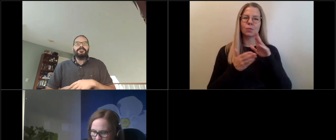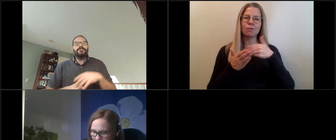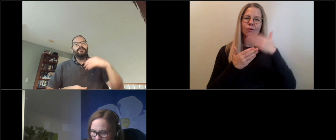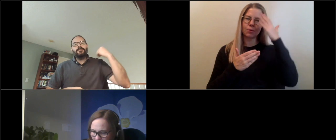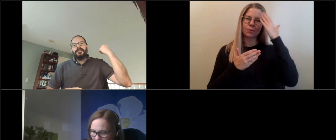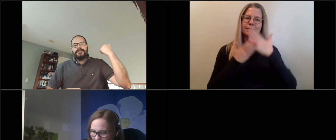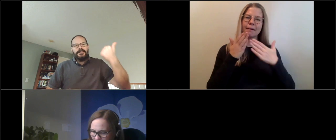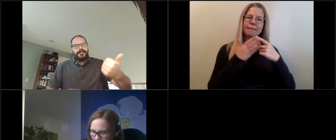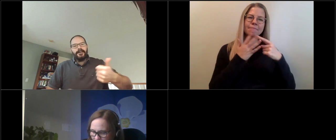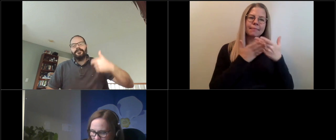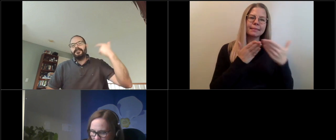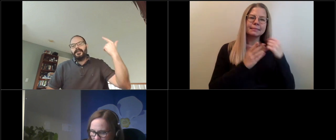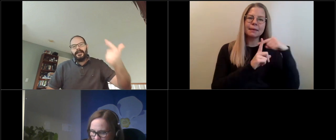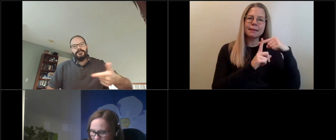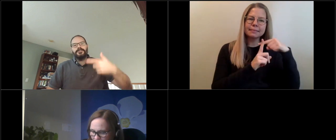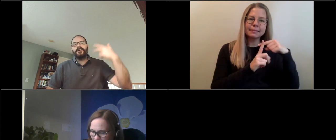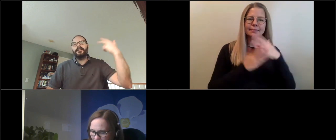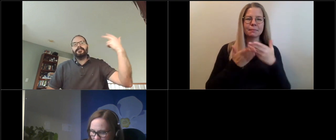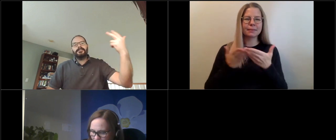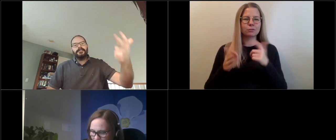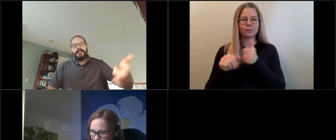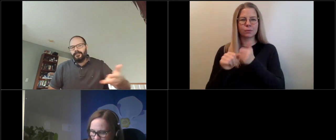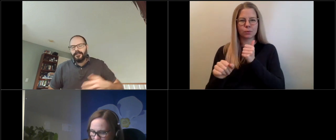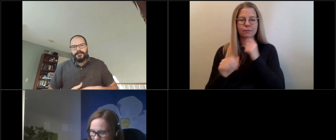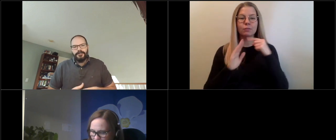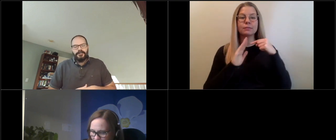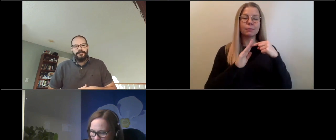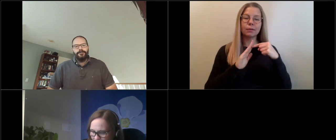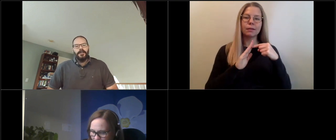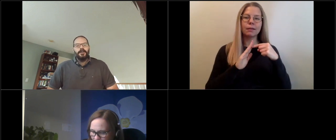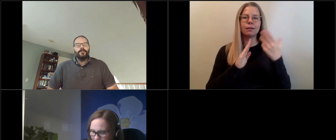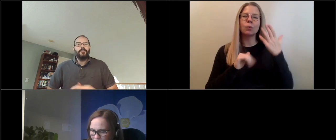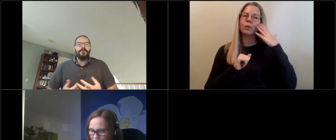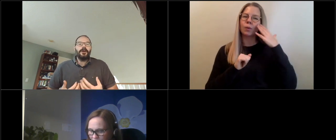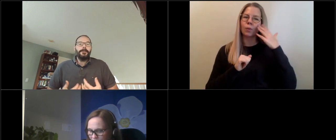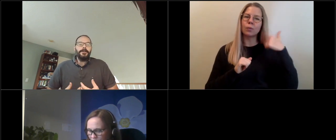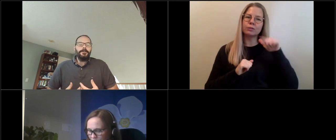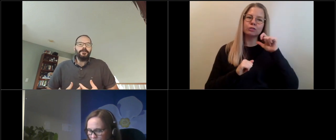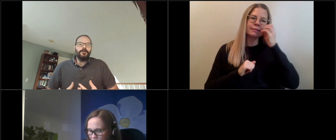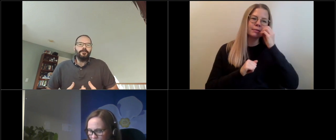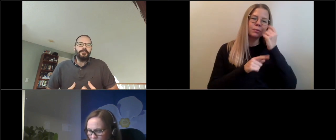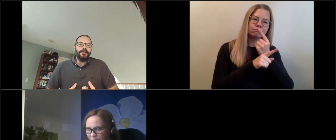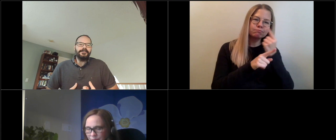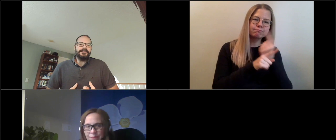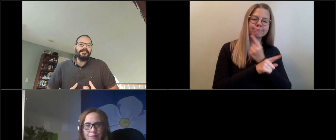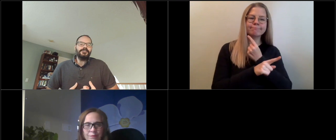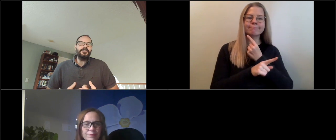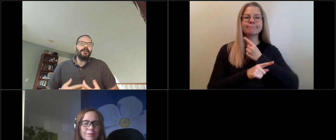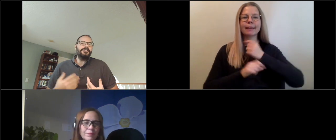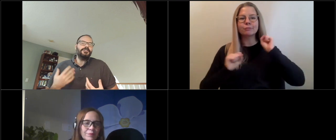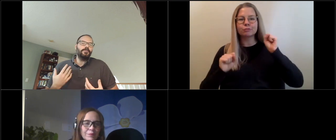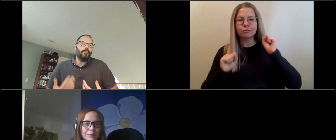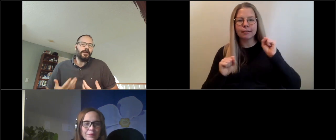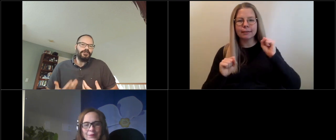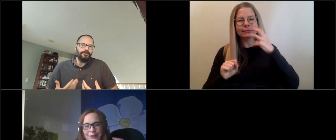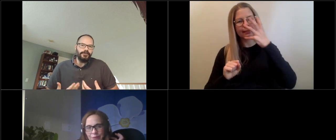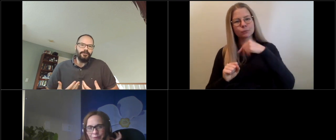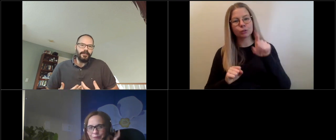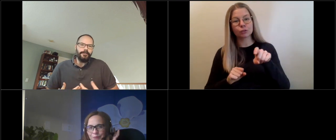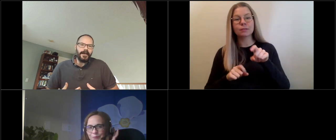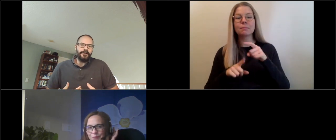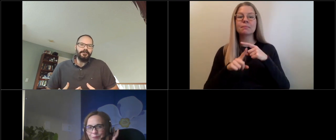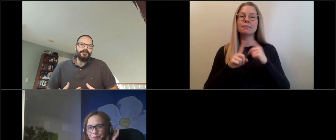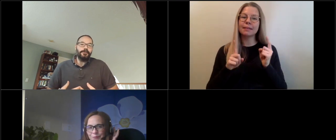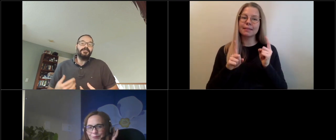of us know that we need to eat healthy, exercise, and get lots of sleep. But what a lot of people don't realize is that it's not just what you do